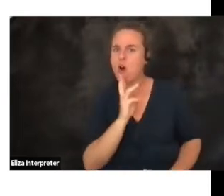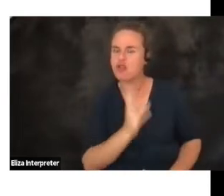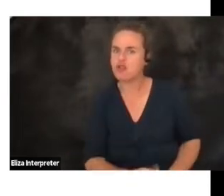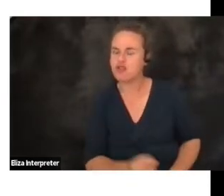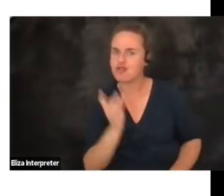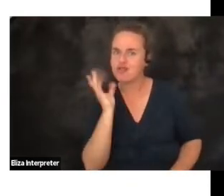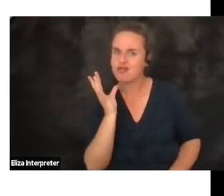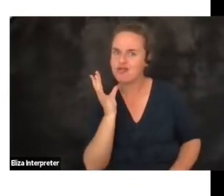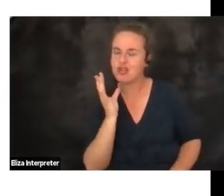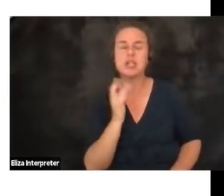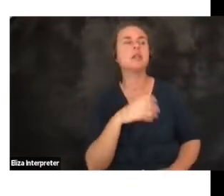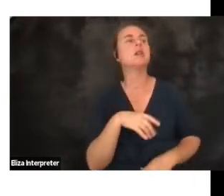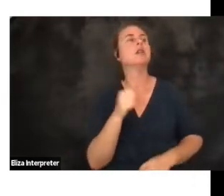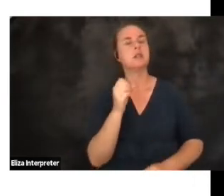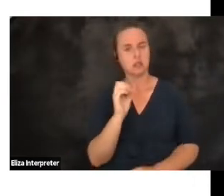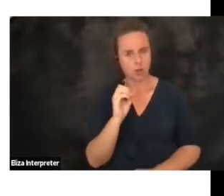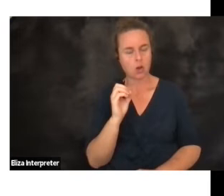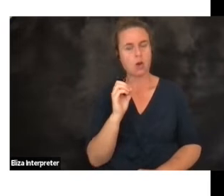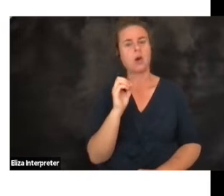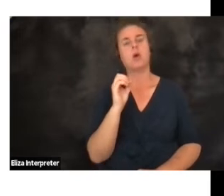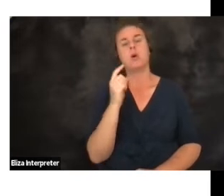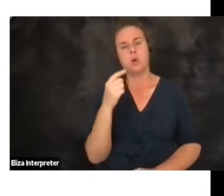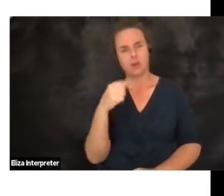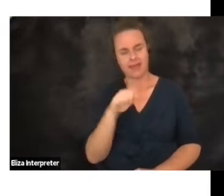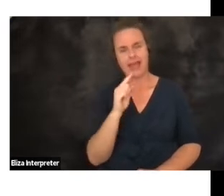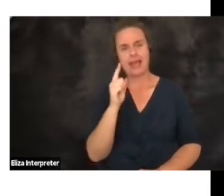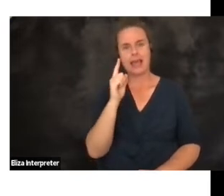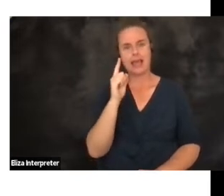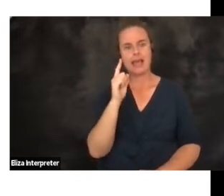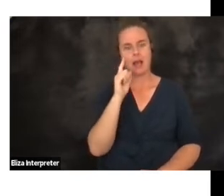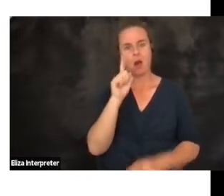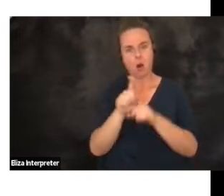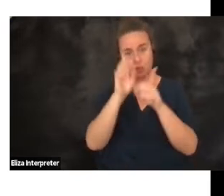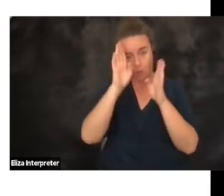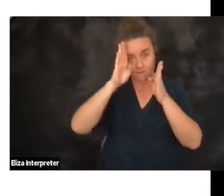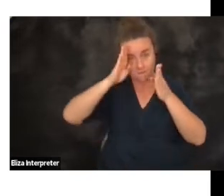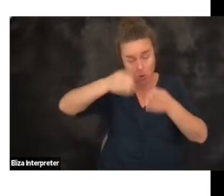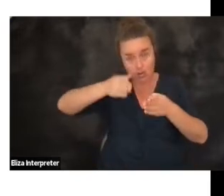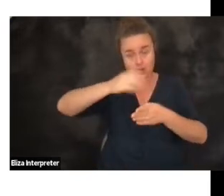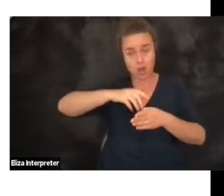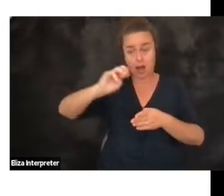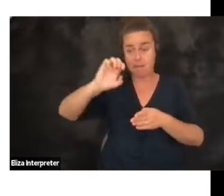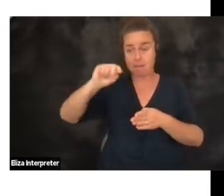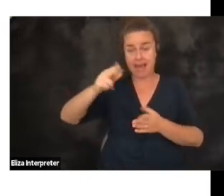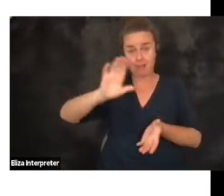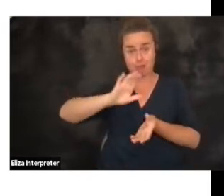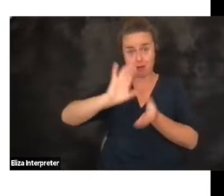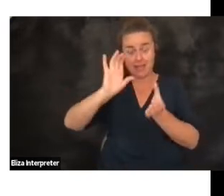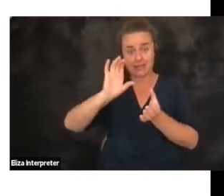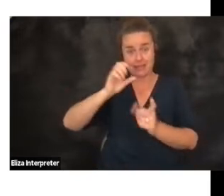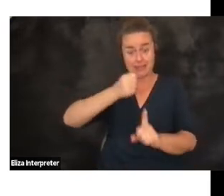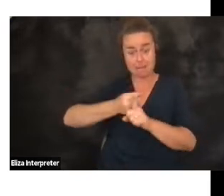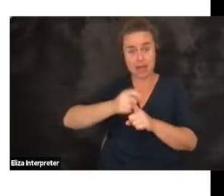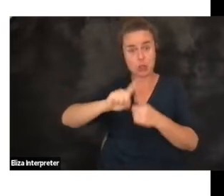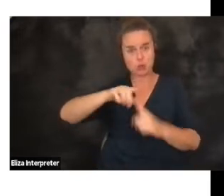focus on the impact of the meth crisis on children. So they really wanted to understand what's happening